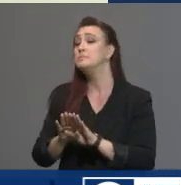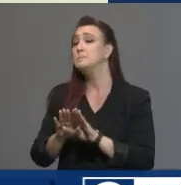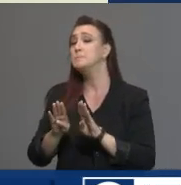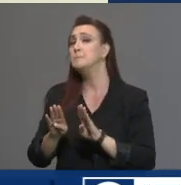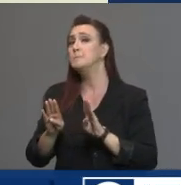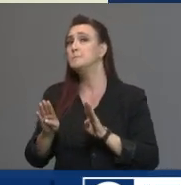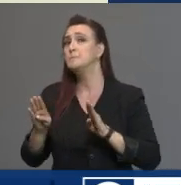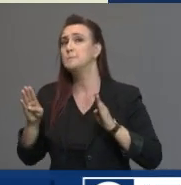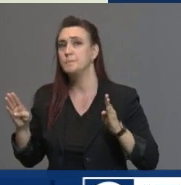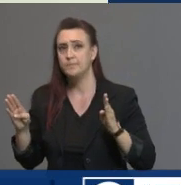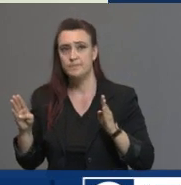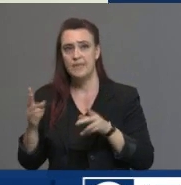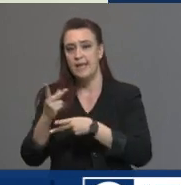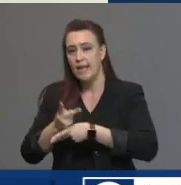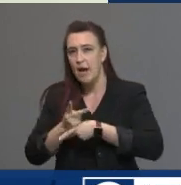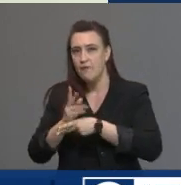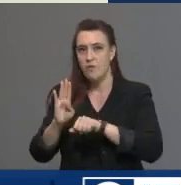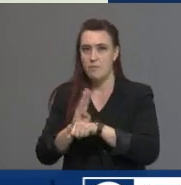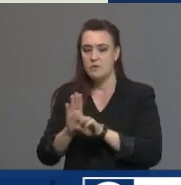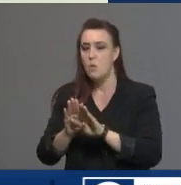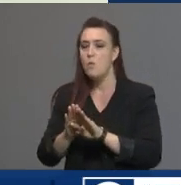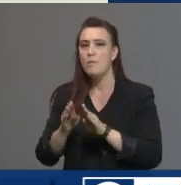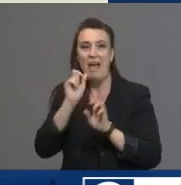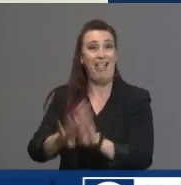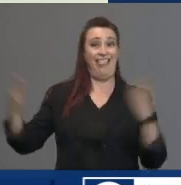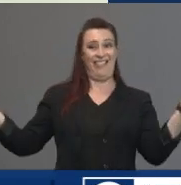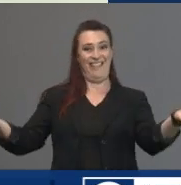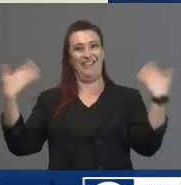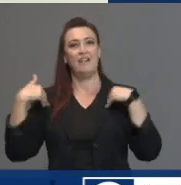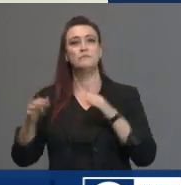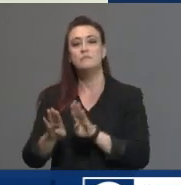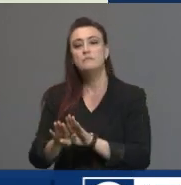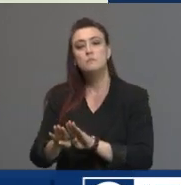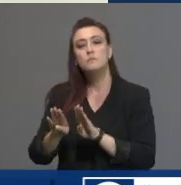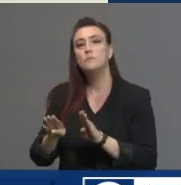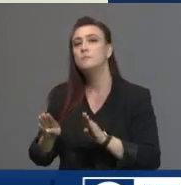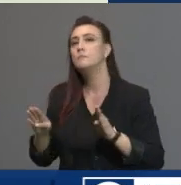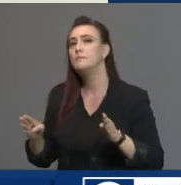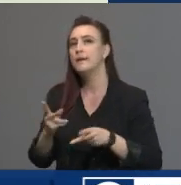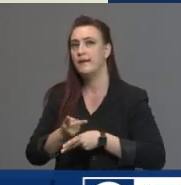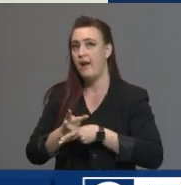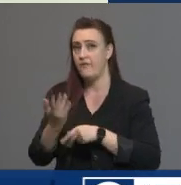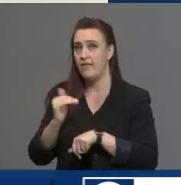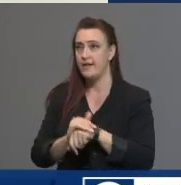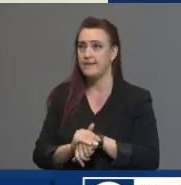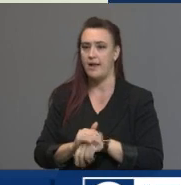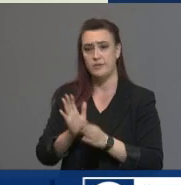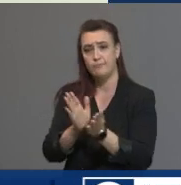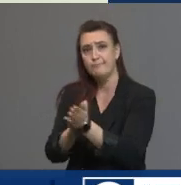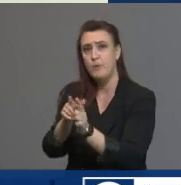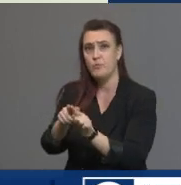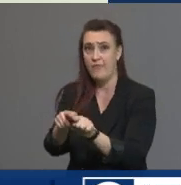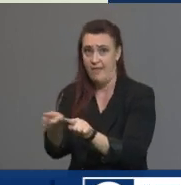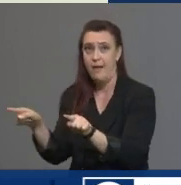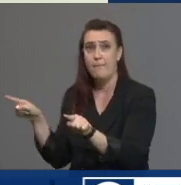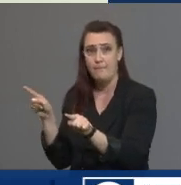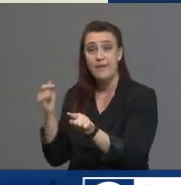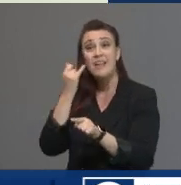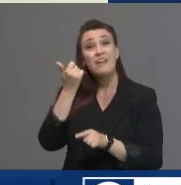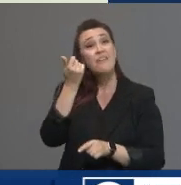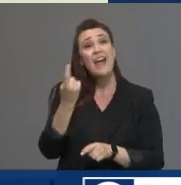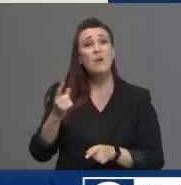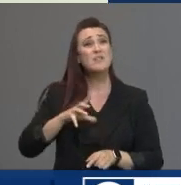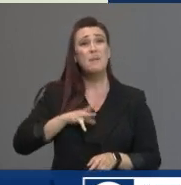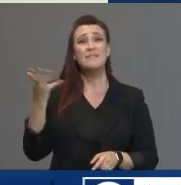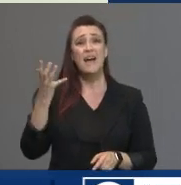their business with a real care for their employees and their customers. If anybody's upset